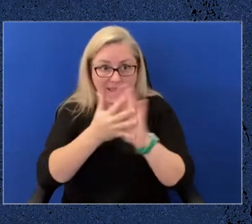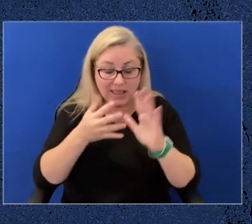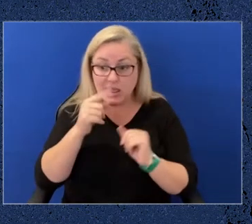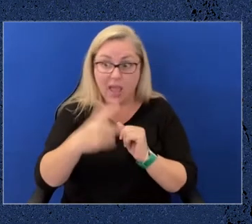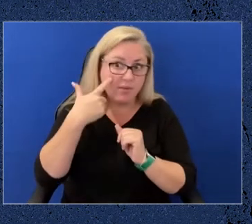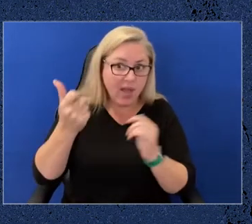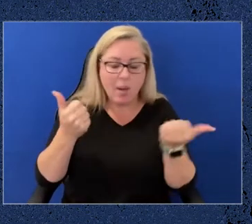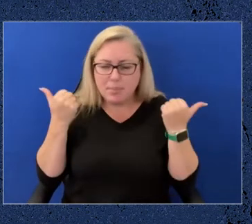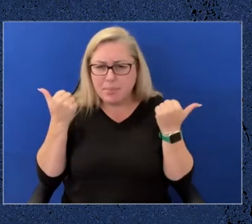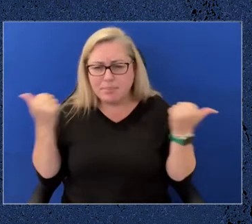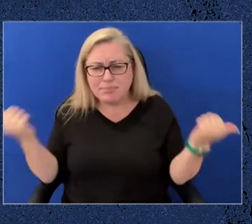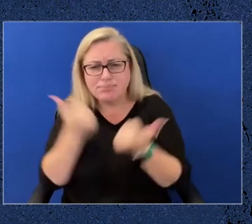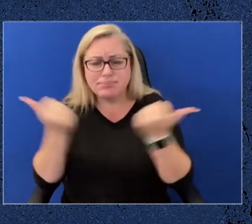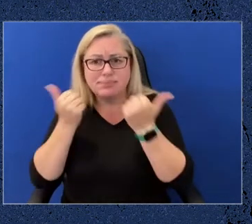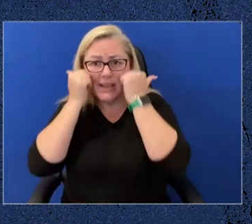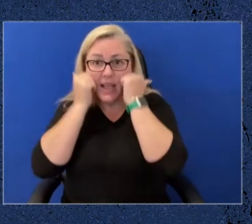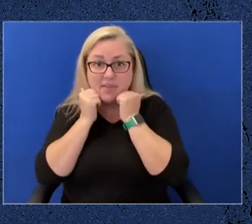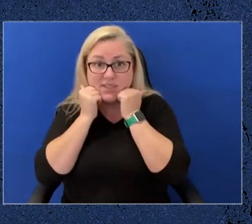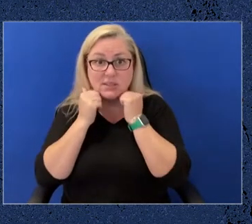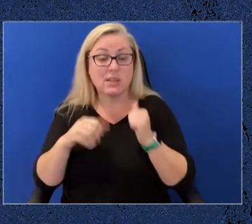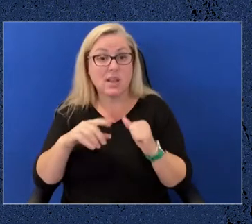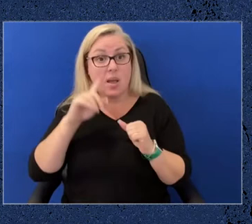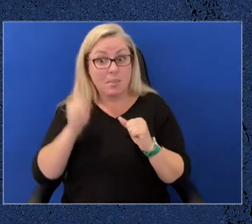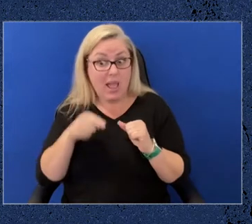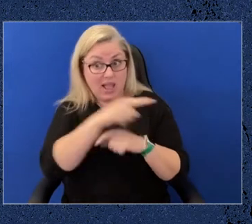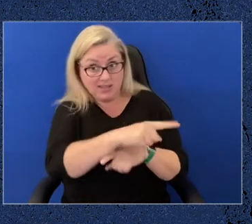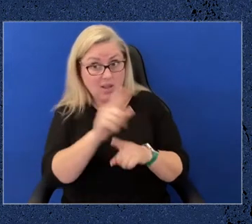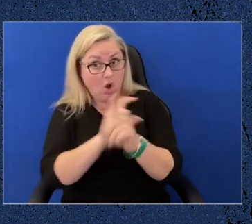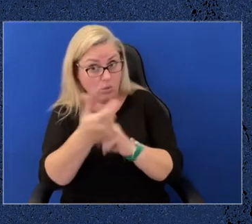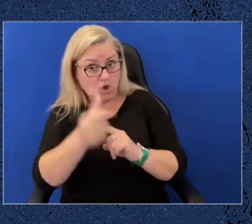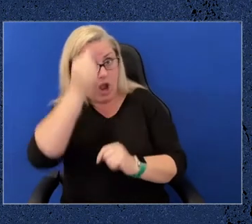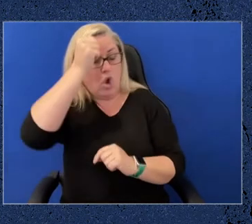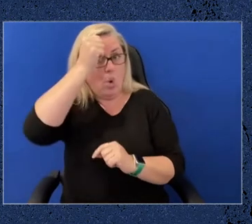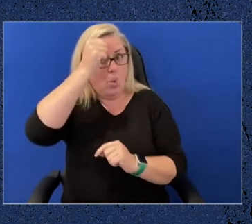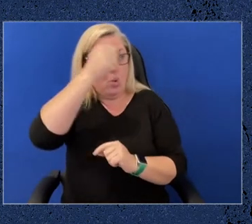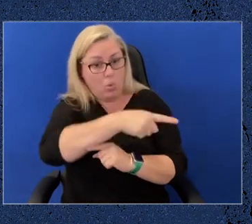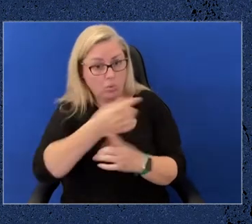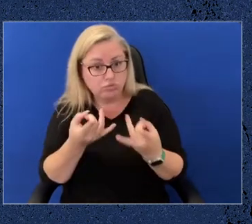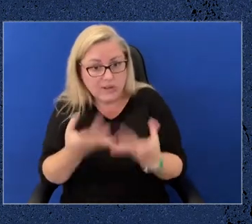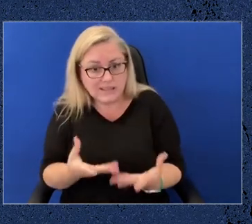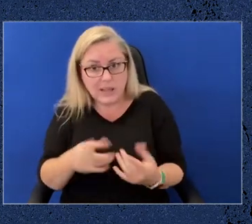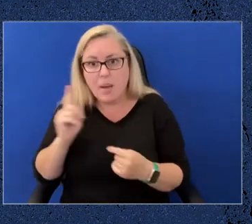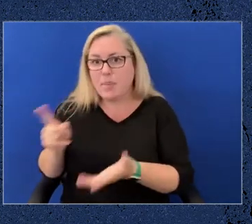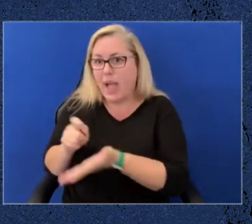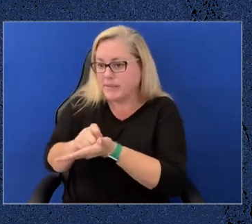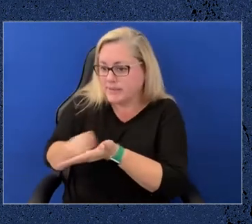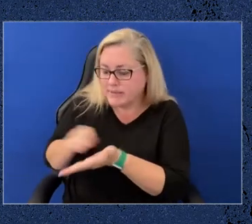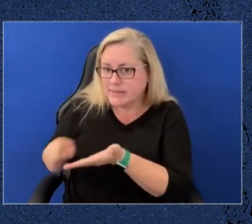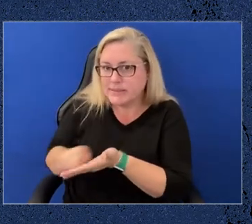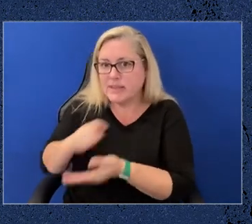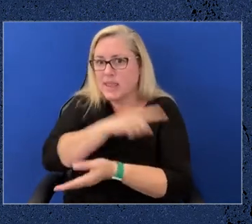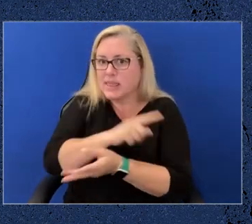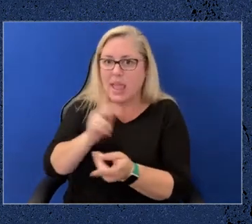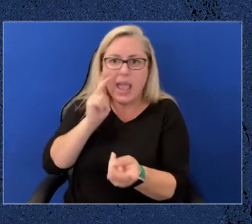up both known in culture what the magical practices are, but also what was written down by some of the early explorers and what they observed, you know.